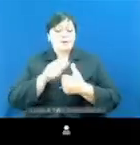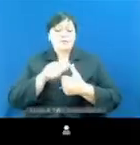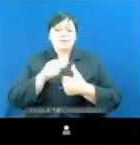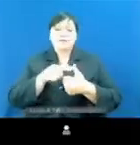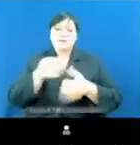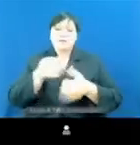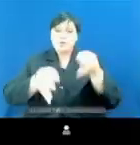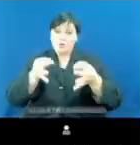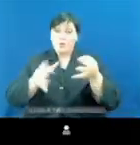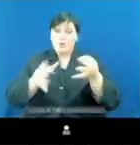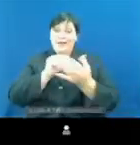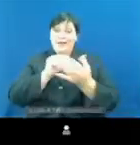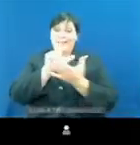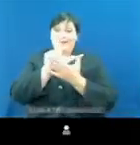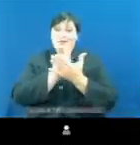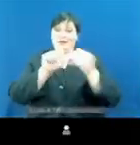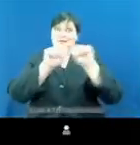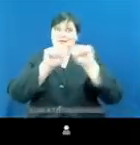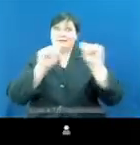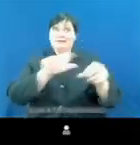knowledge,